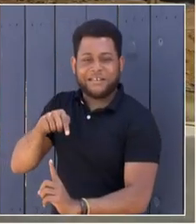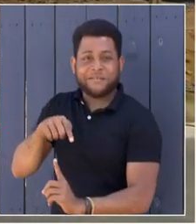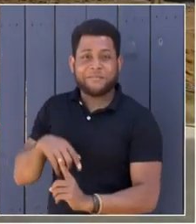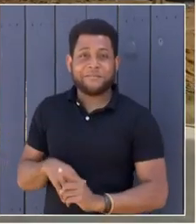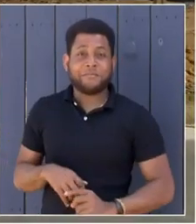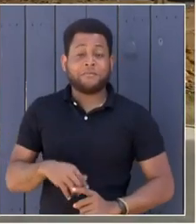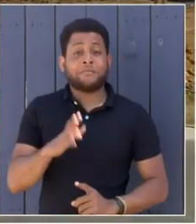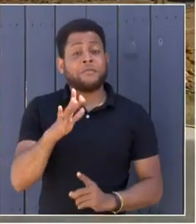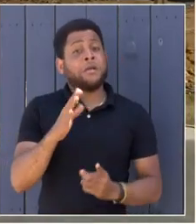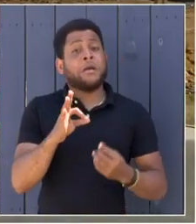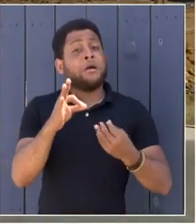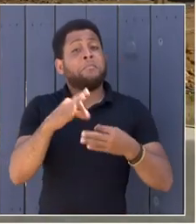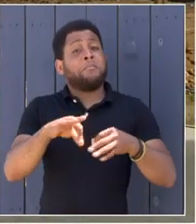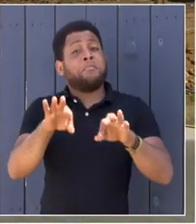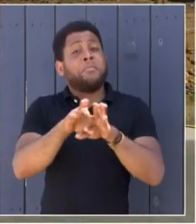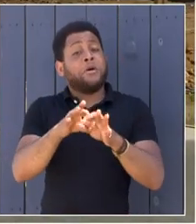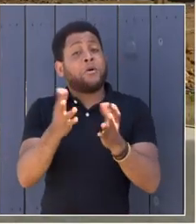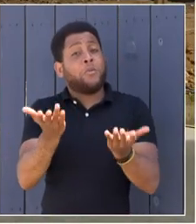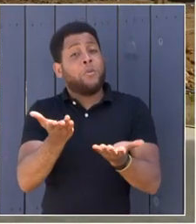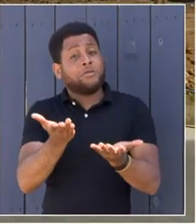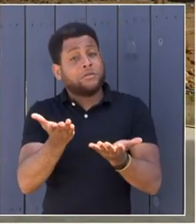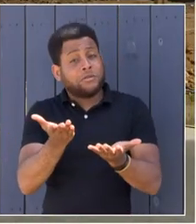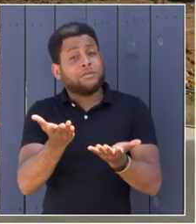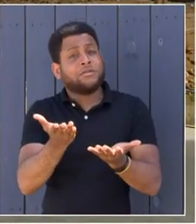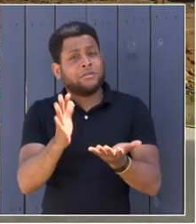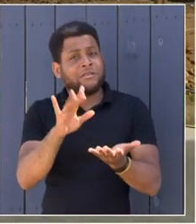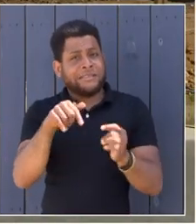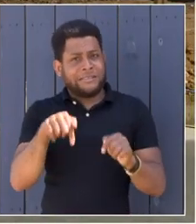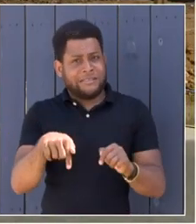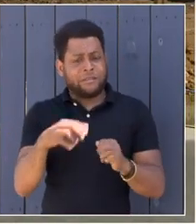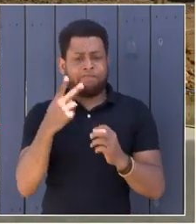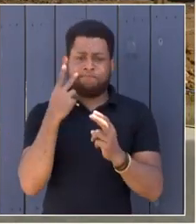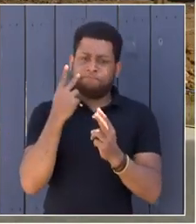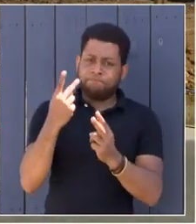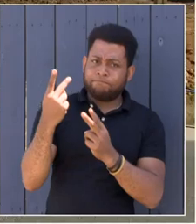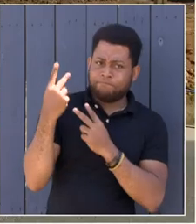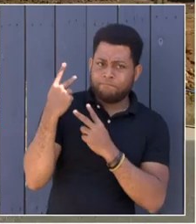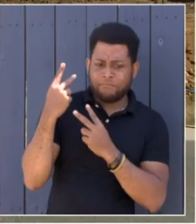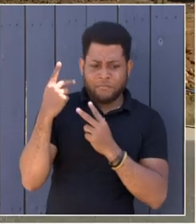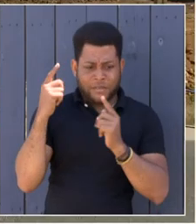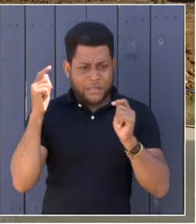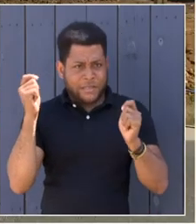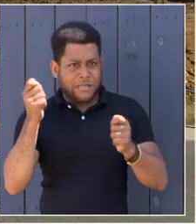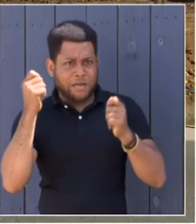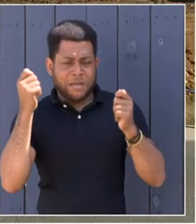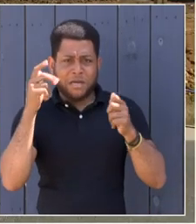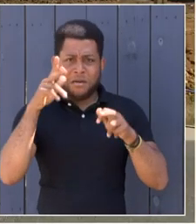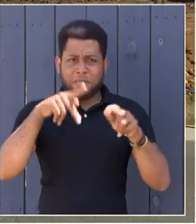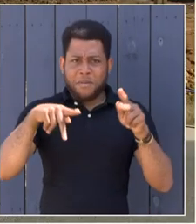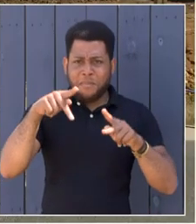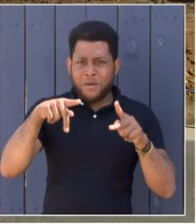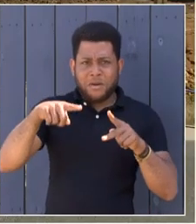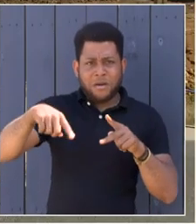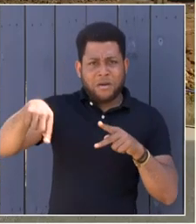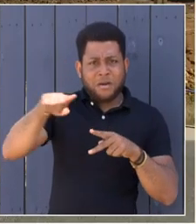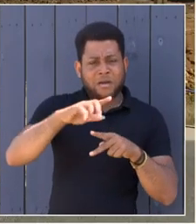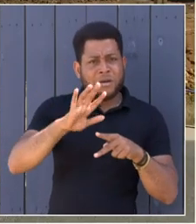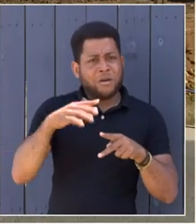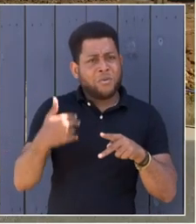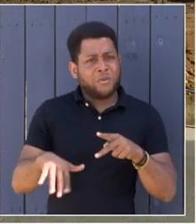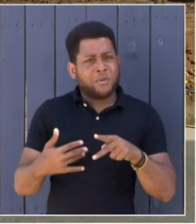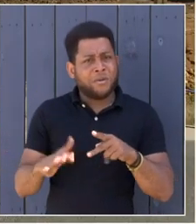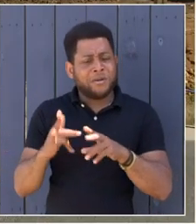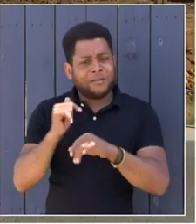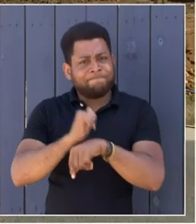is also a time that we reflect on and celebrate those individuals who work tirelessly to ensure that the